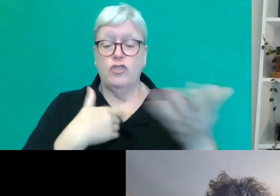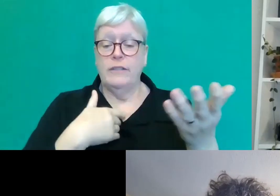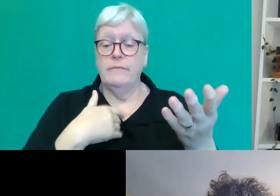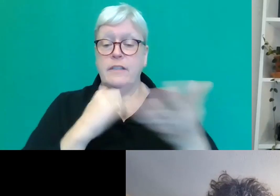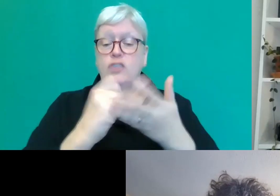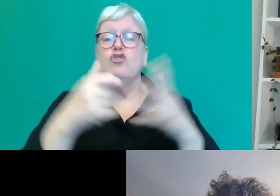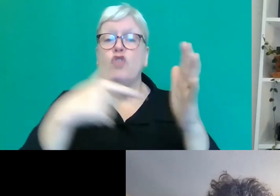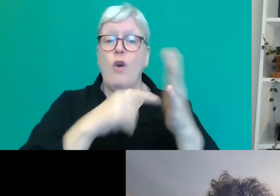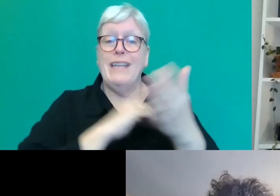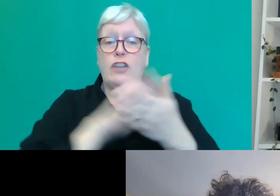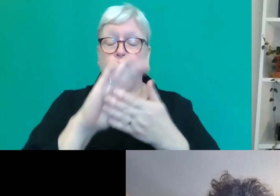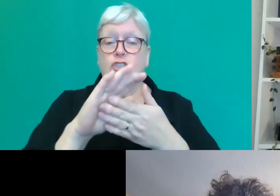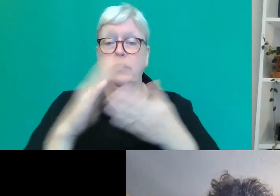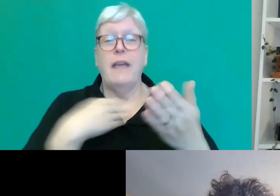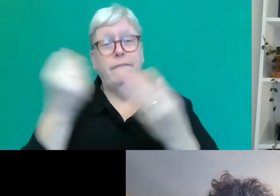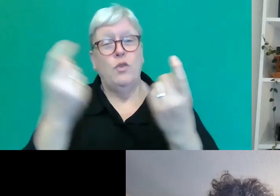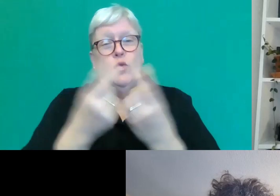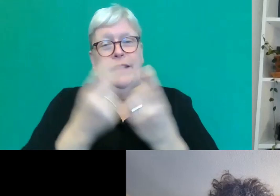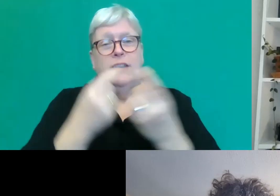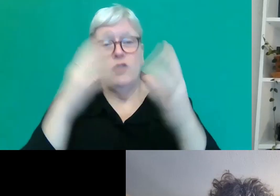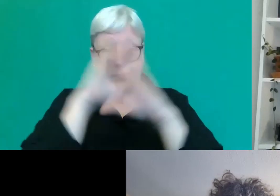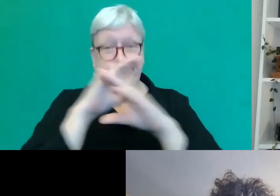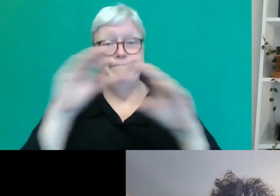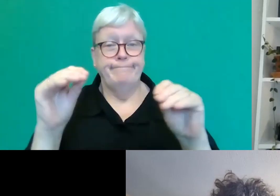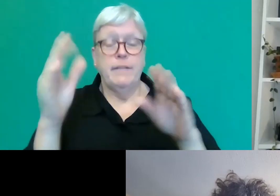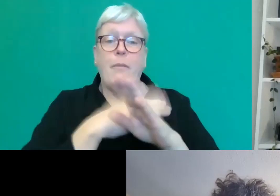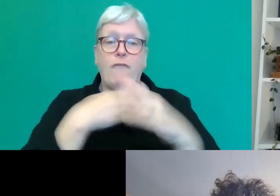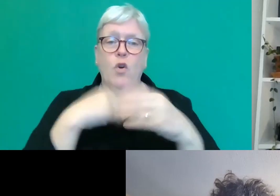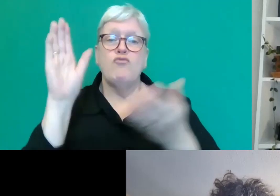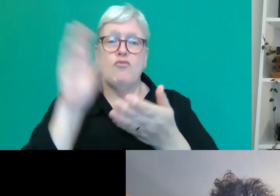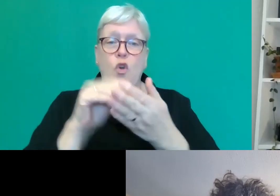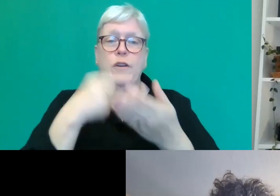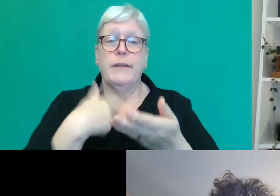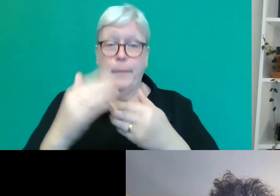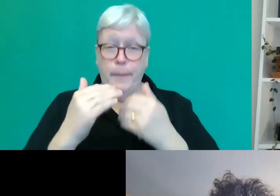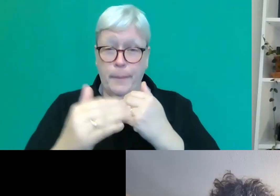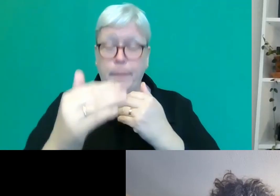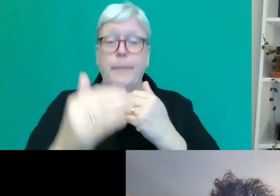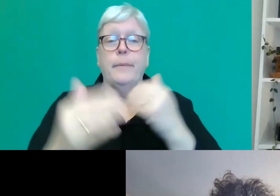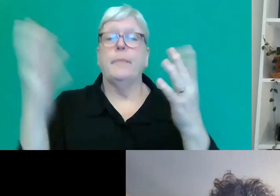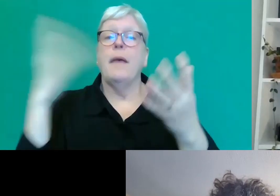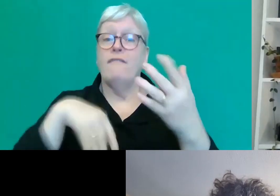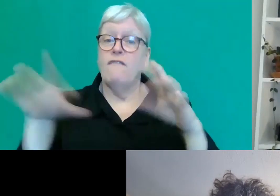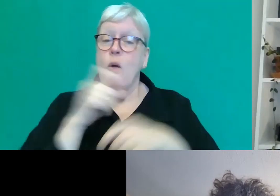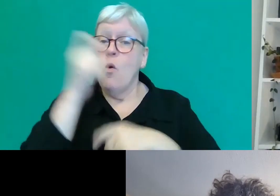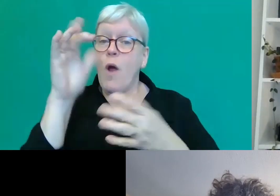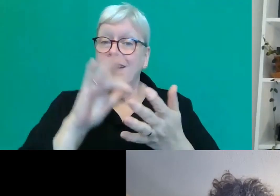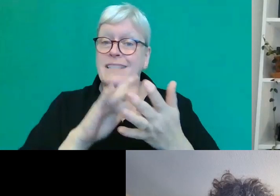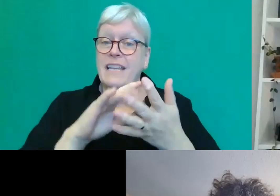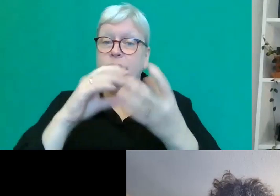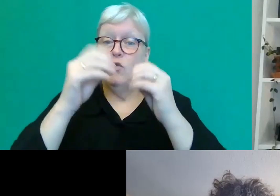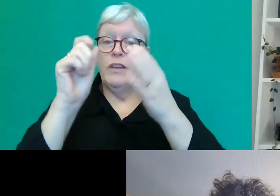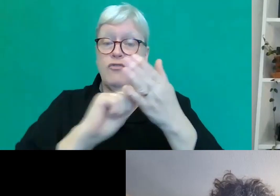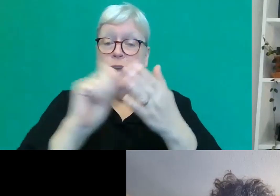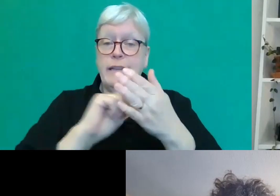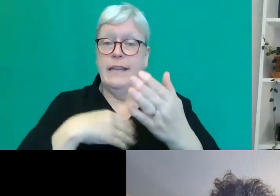So a few housekeeping bits before we play the recording. WayWORD Festival is brought to you by the Word Centre for Creative Writing with the generous support of